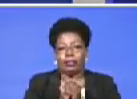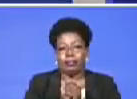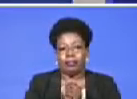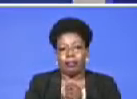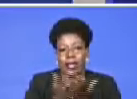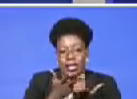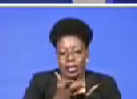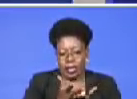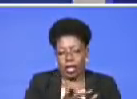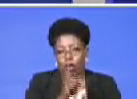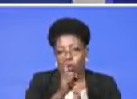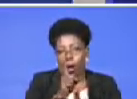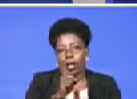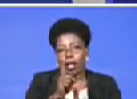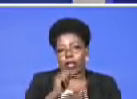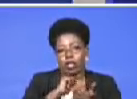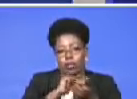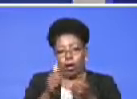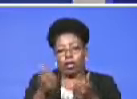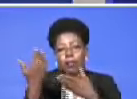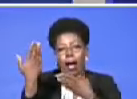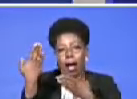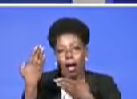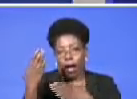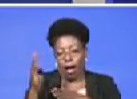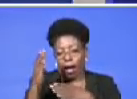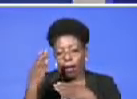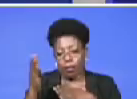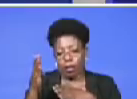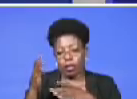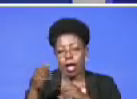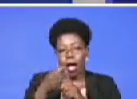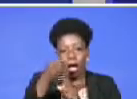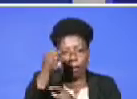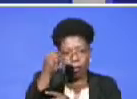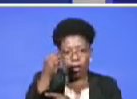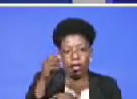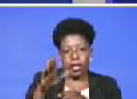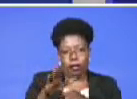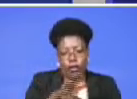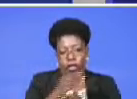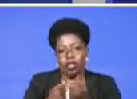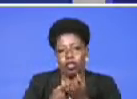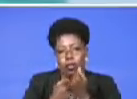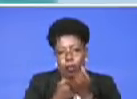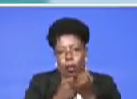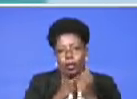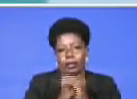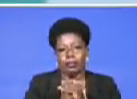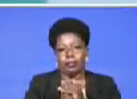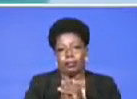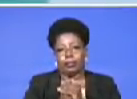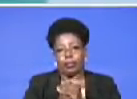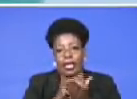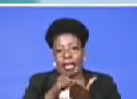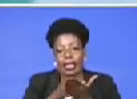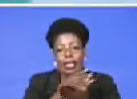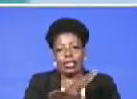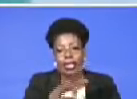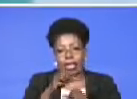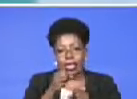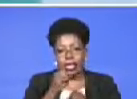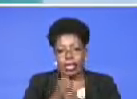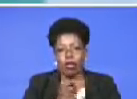one of the sports under the umbrella of the Bahamas Olympic Committee, and they are fully on board. This year, as part of the BOC,